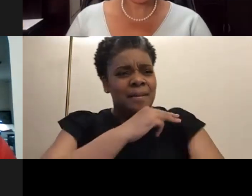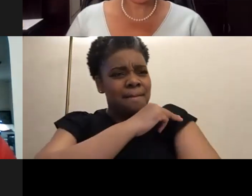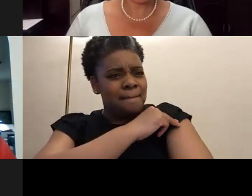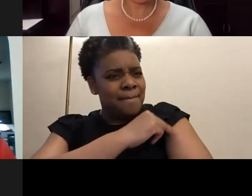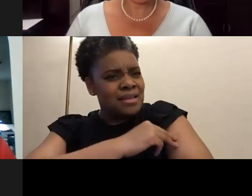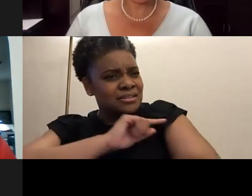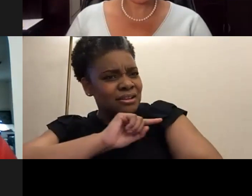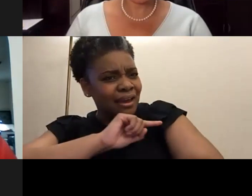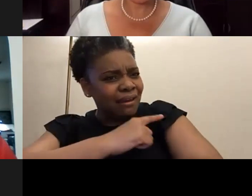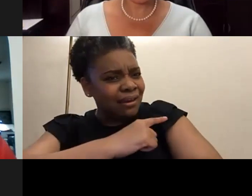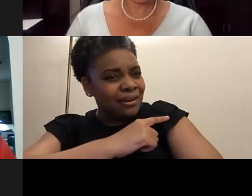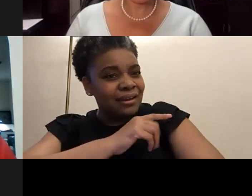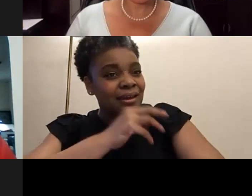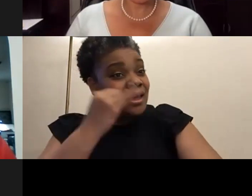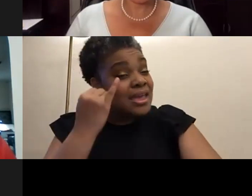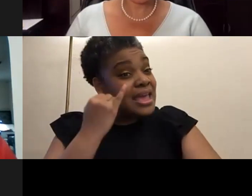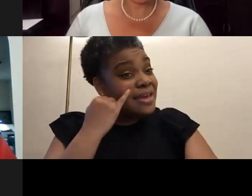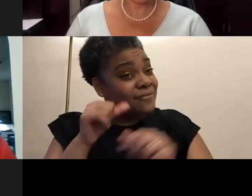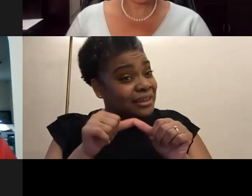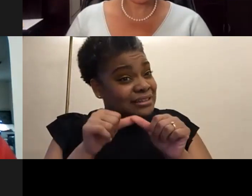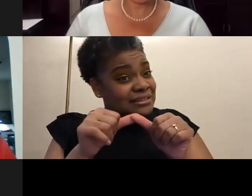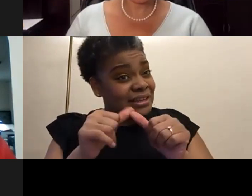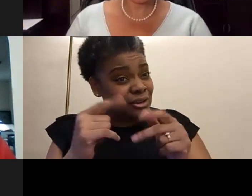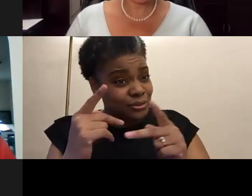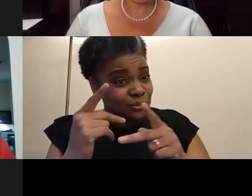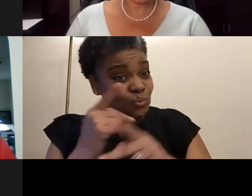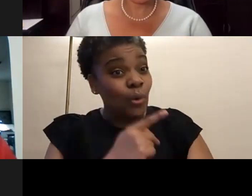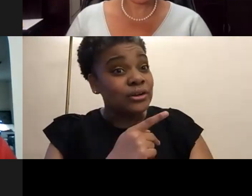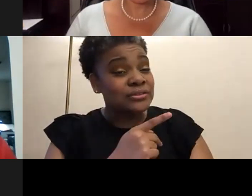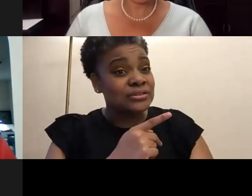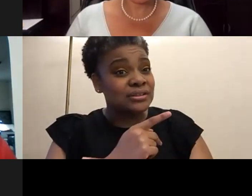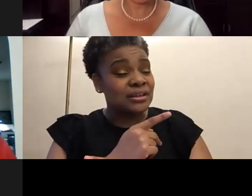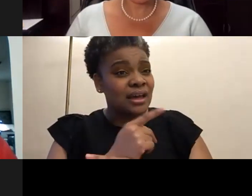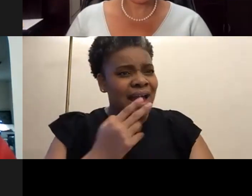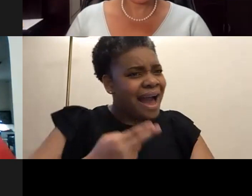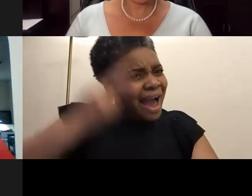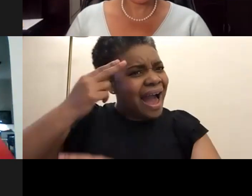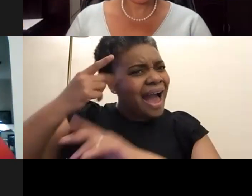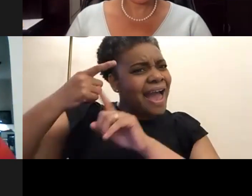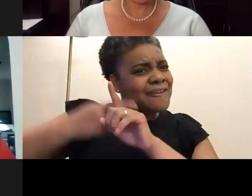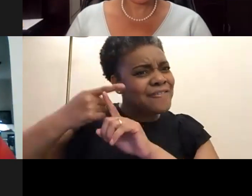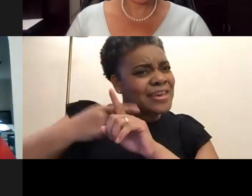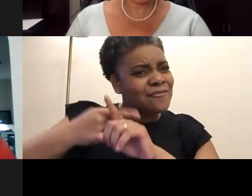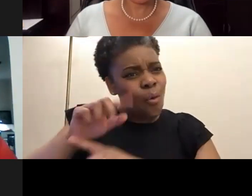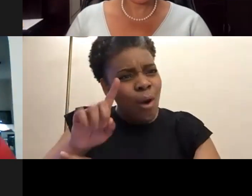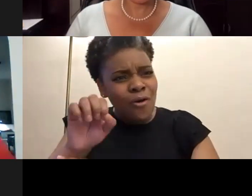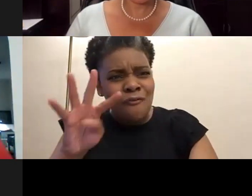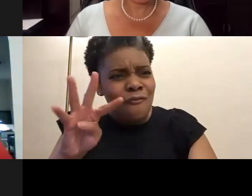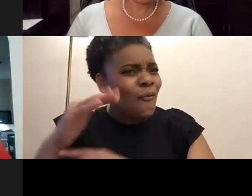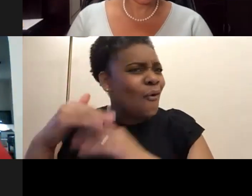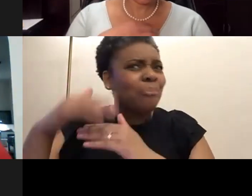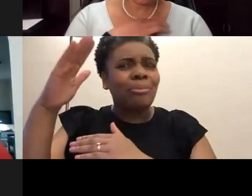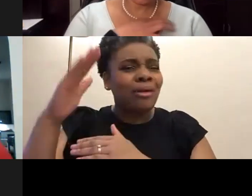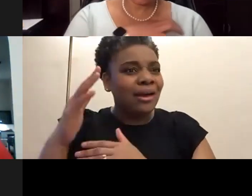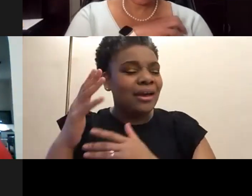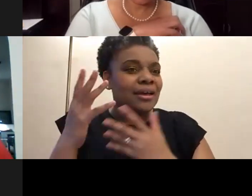if it gets worse, if you're not, for instance, you have relentless high fevers of 104, and so forth, and it's